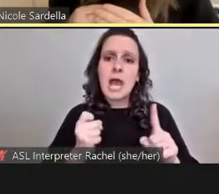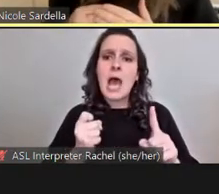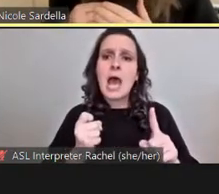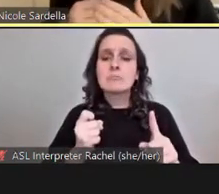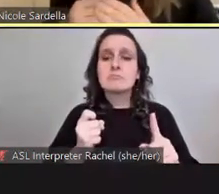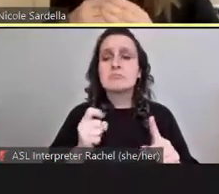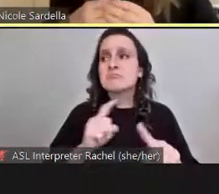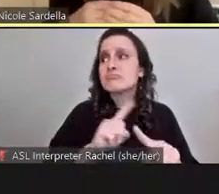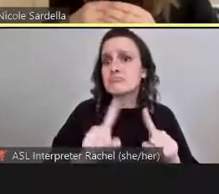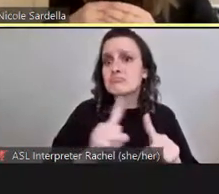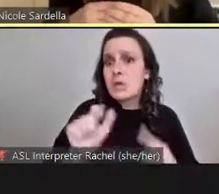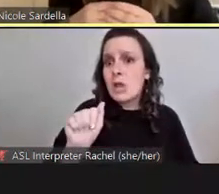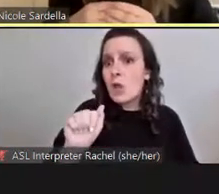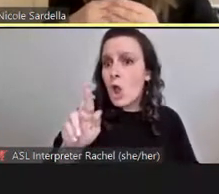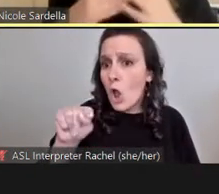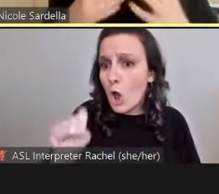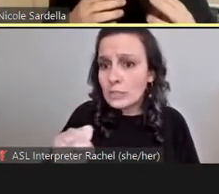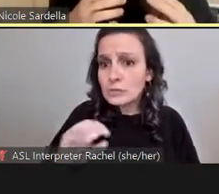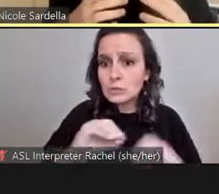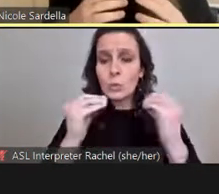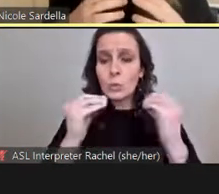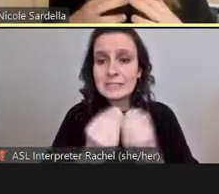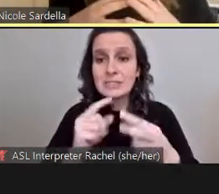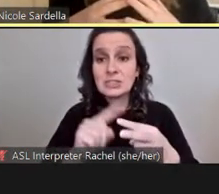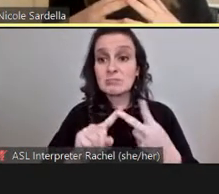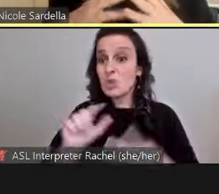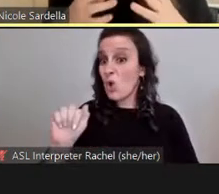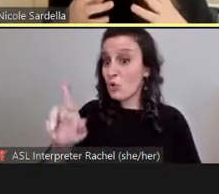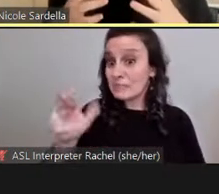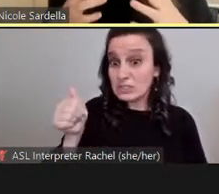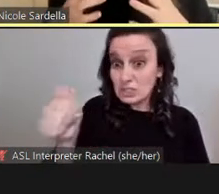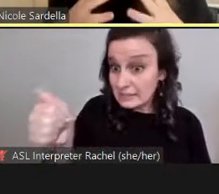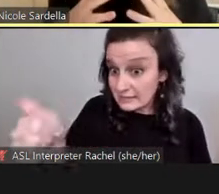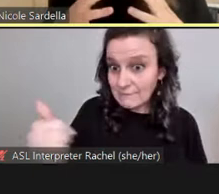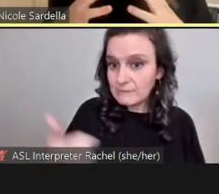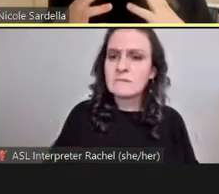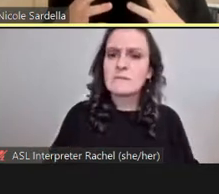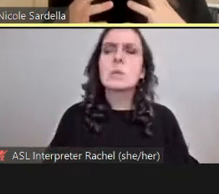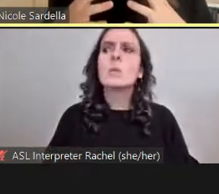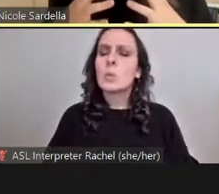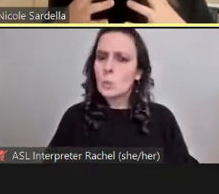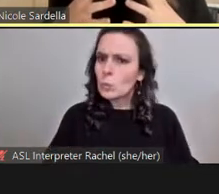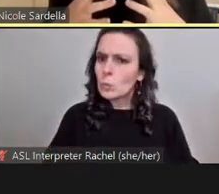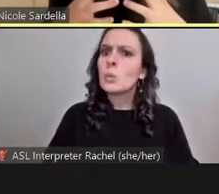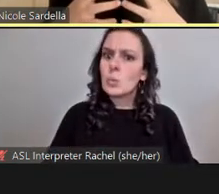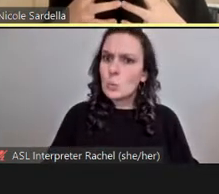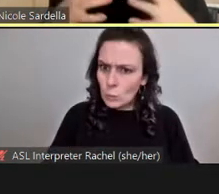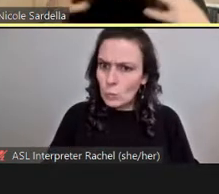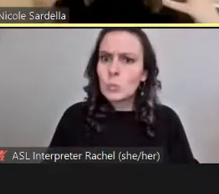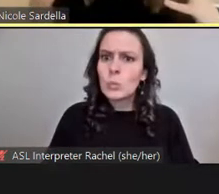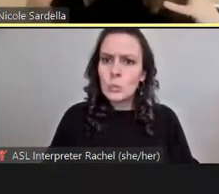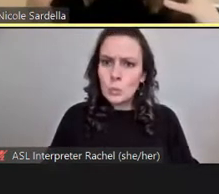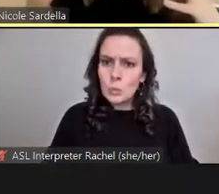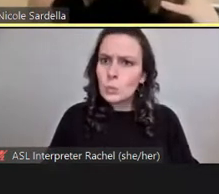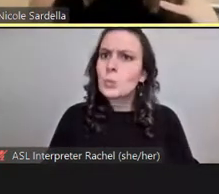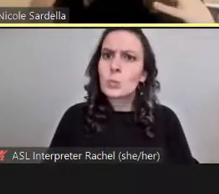arts organizations and from Outreach has